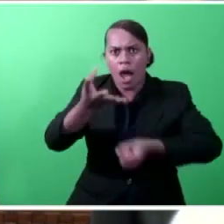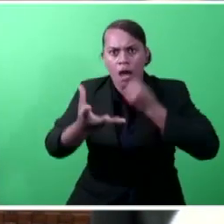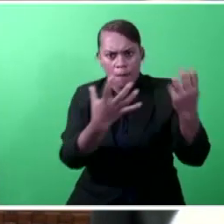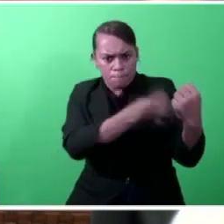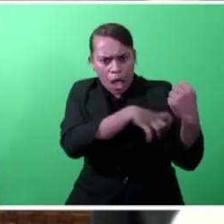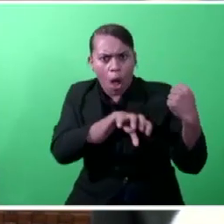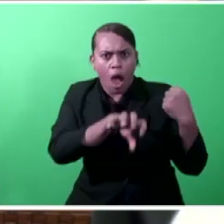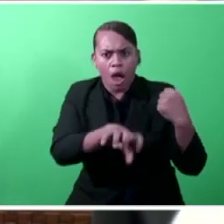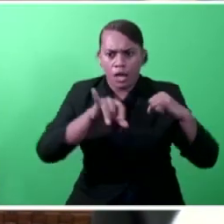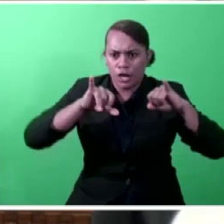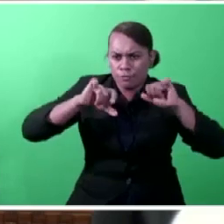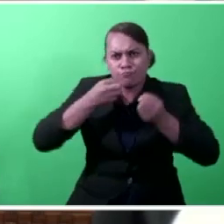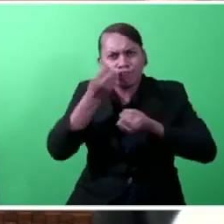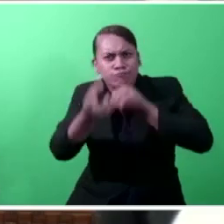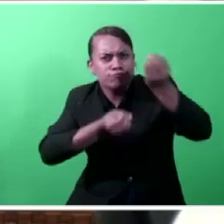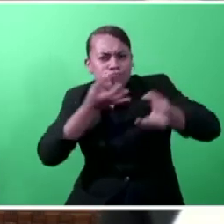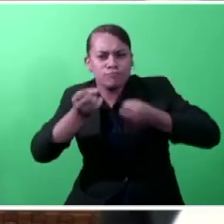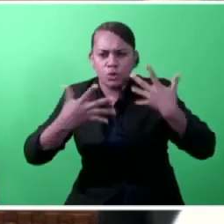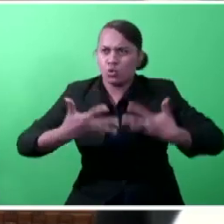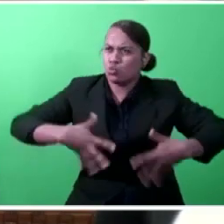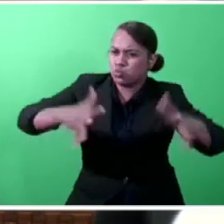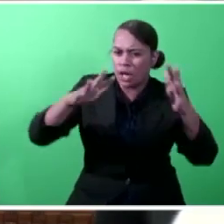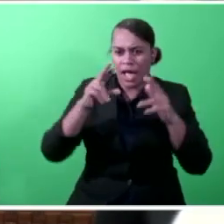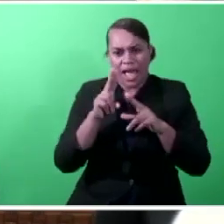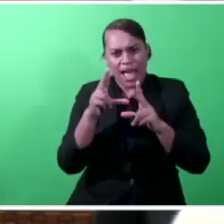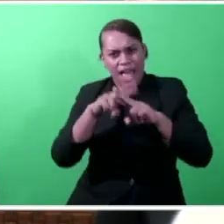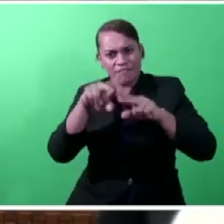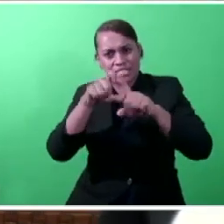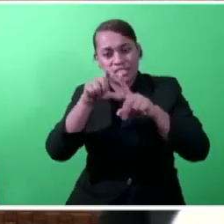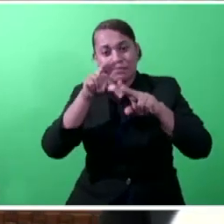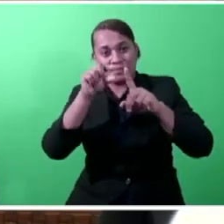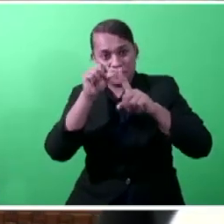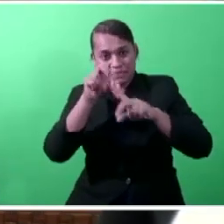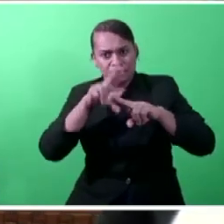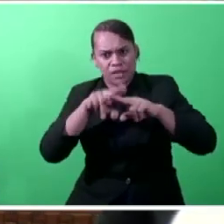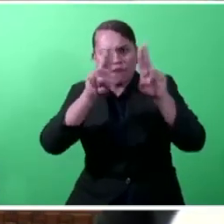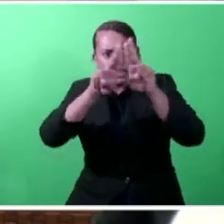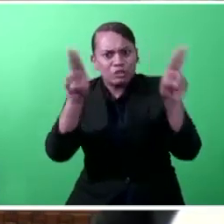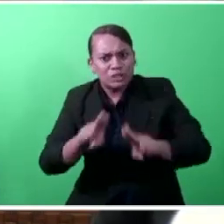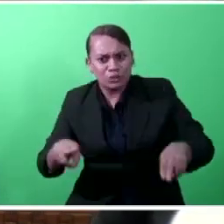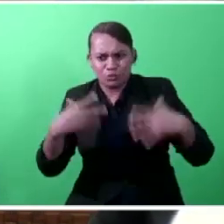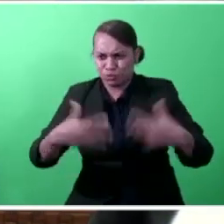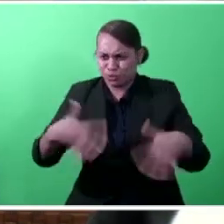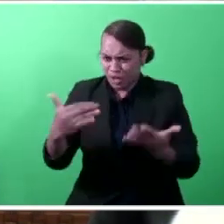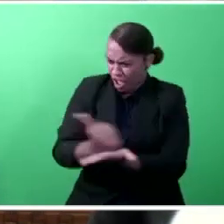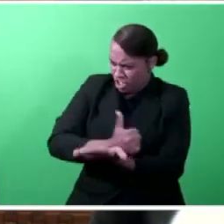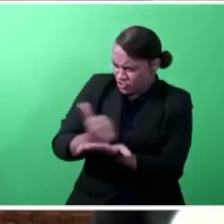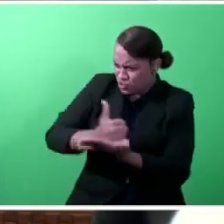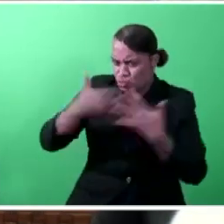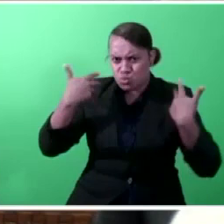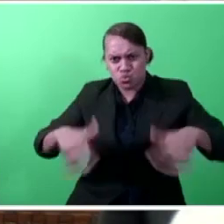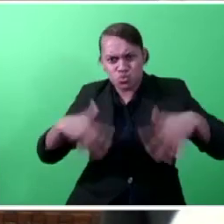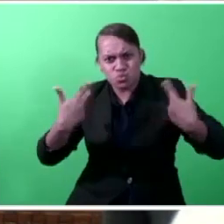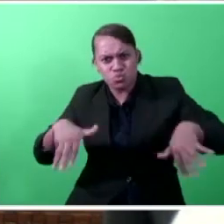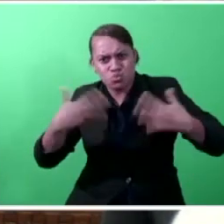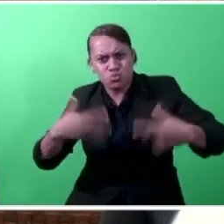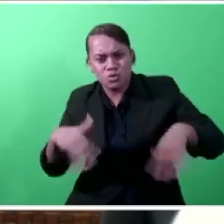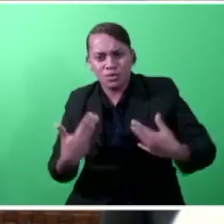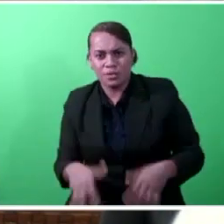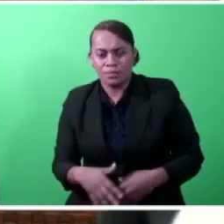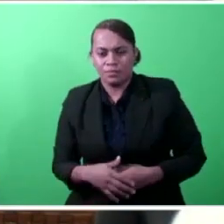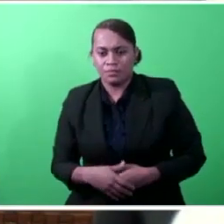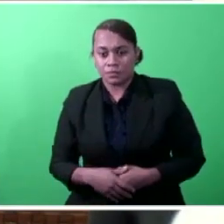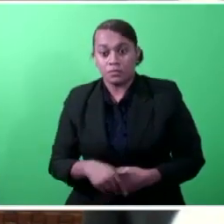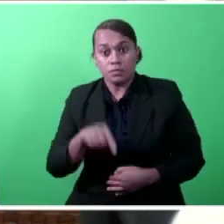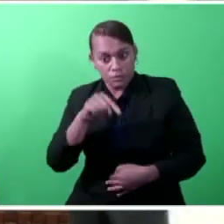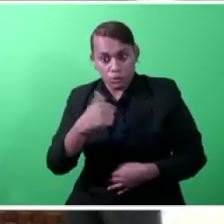I congratulate the FDPF for taking this proactive approach. And also, in line with the Honourable